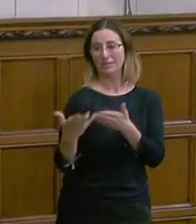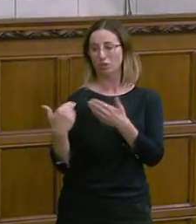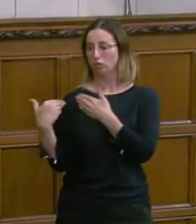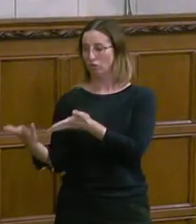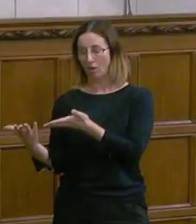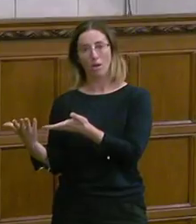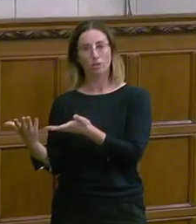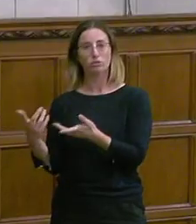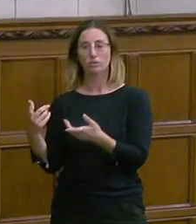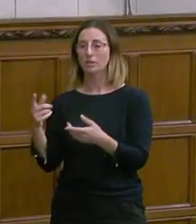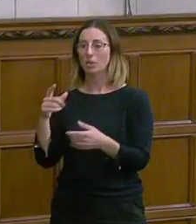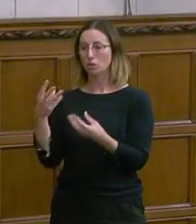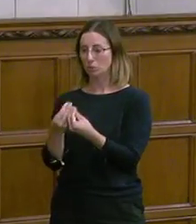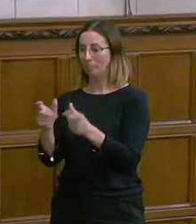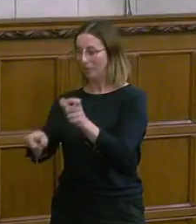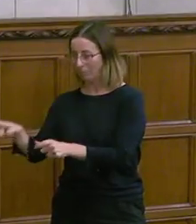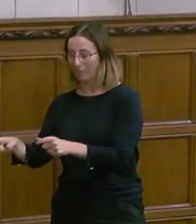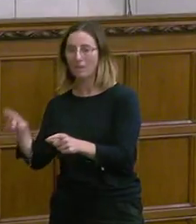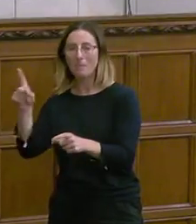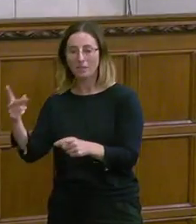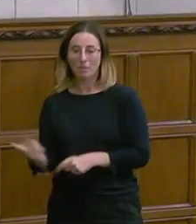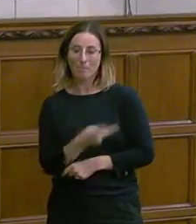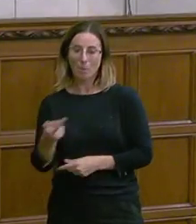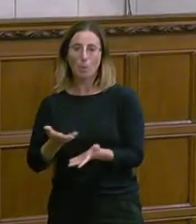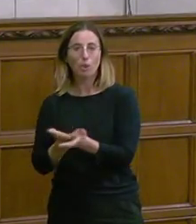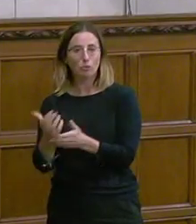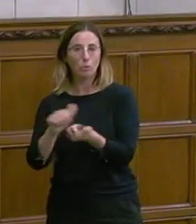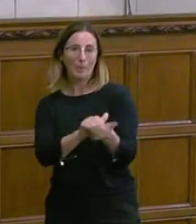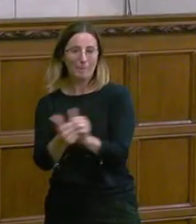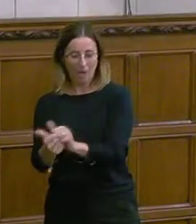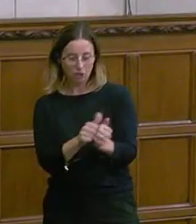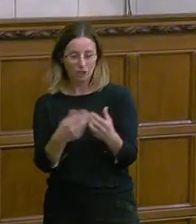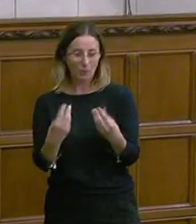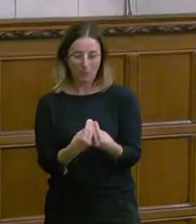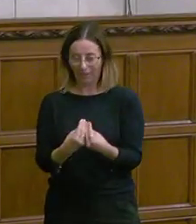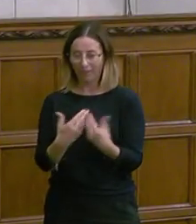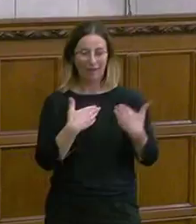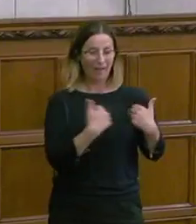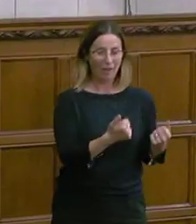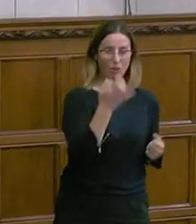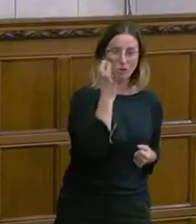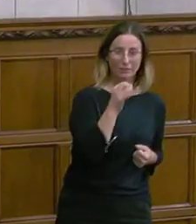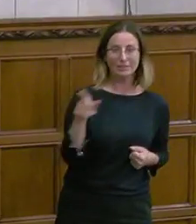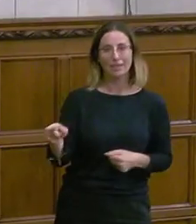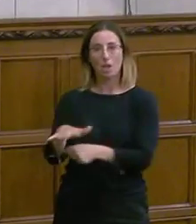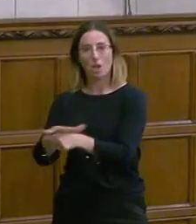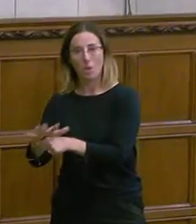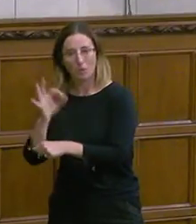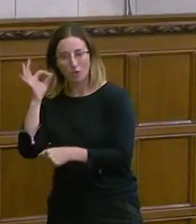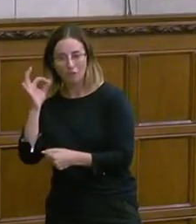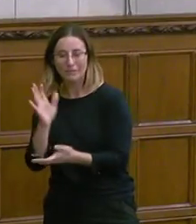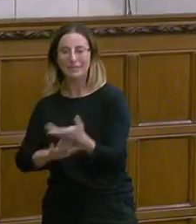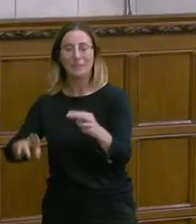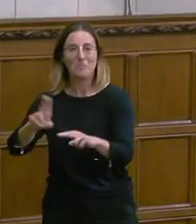partnership between the local authority and education providers, good engagement with parents and young people, and a shared understanding